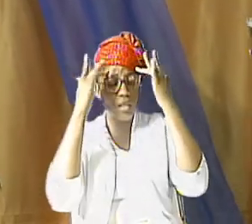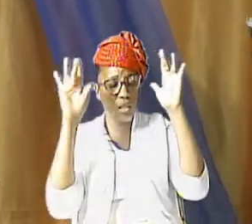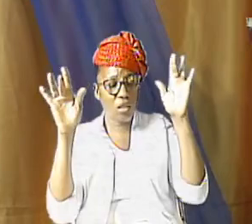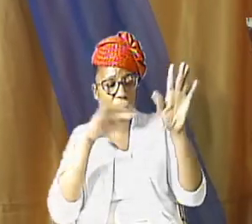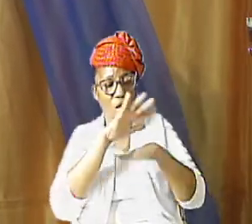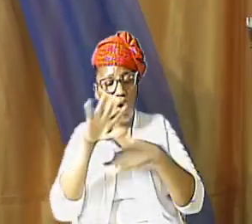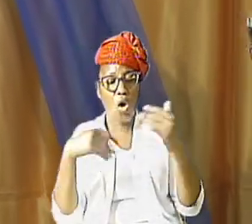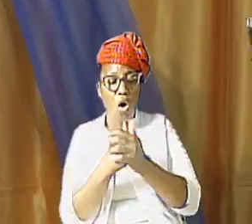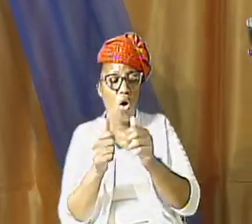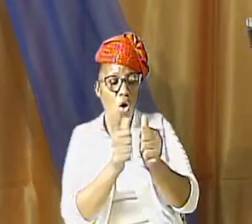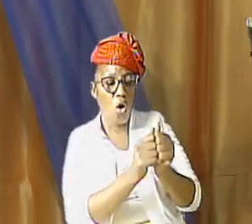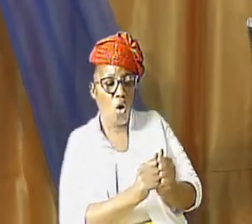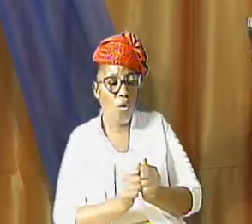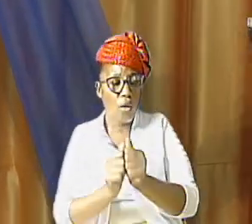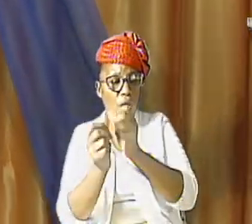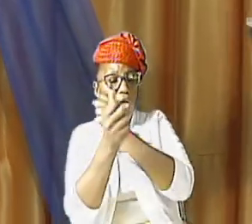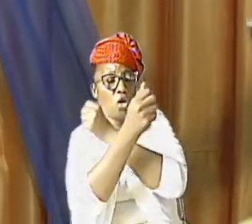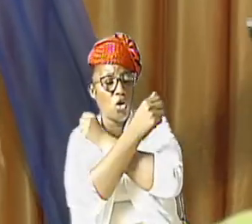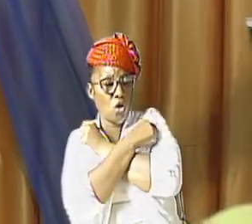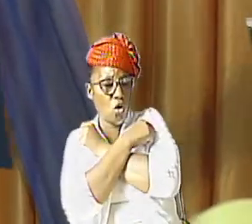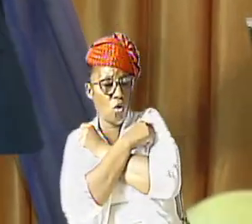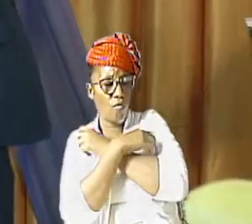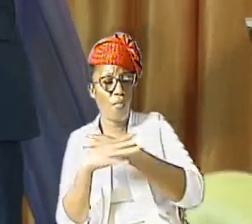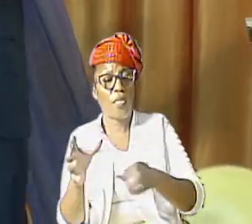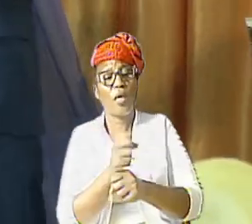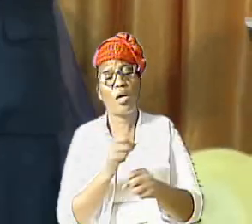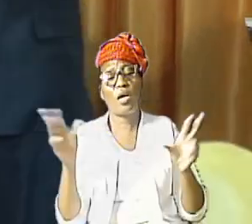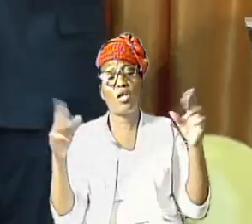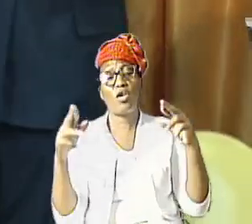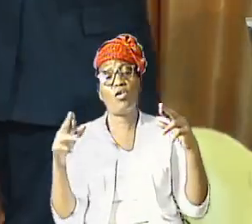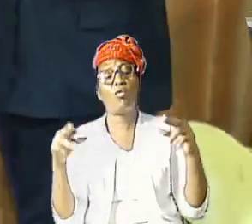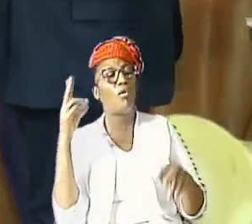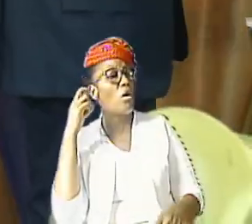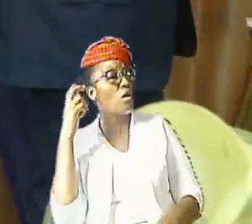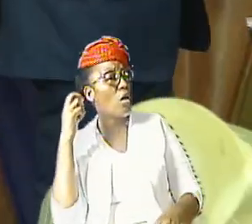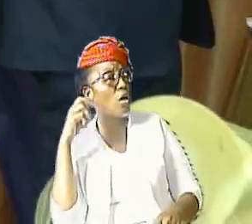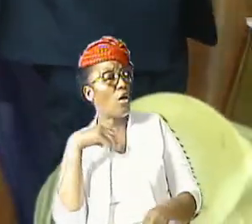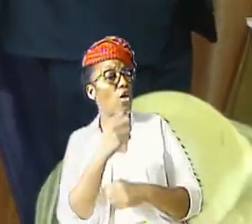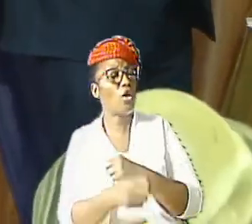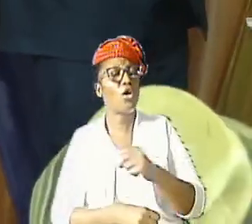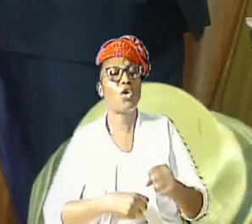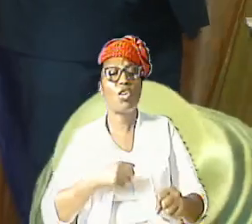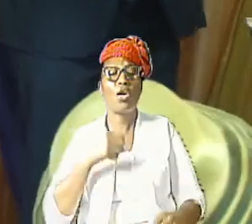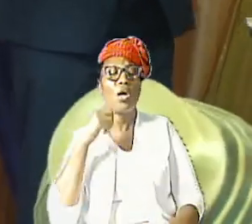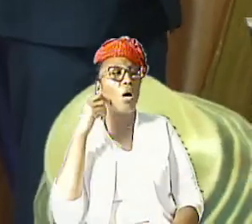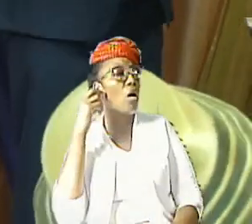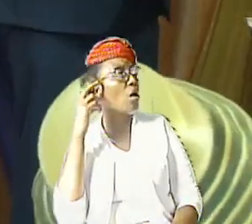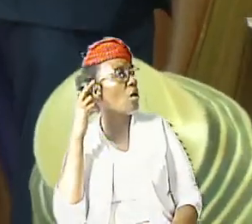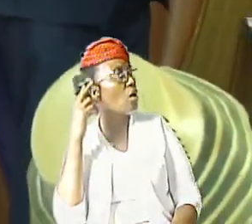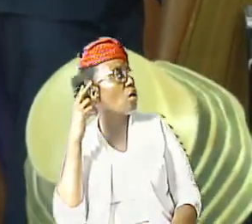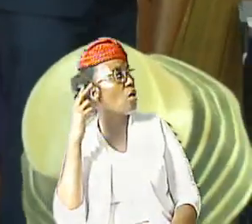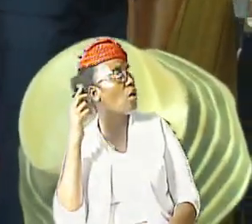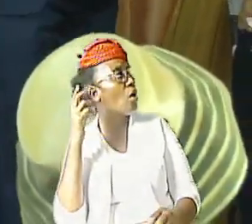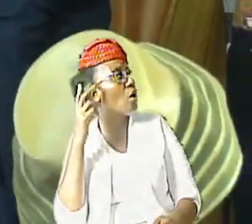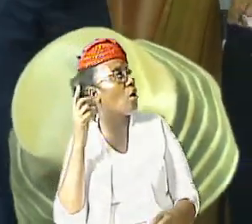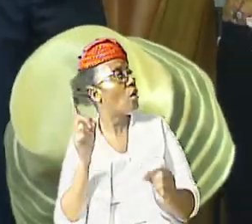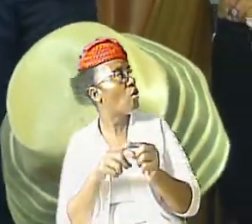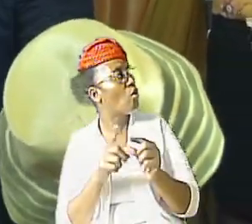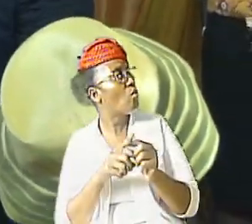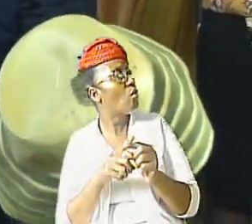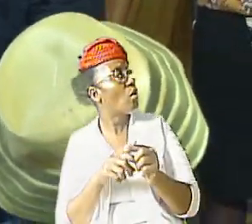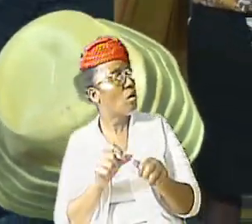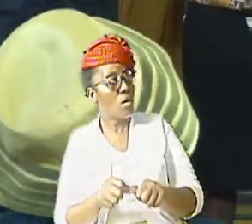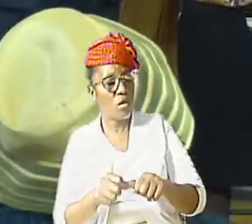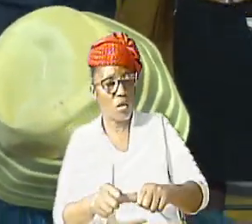altogether lovely. Thank you, Jesus. We're getting ready to hear the word. I think the praise team is getting ready to minister, but let us